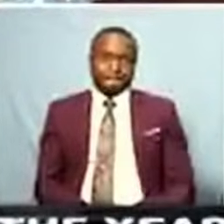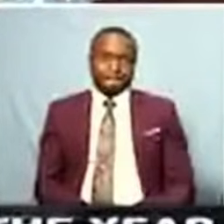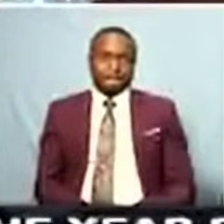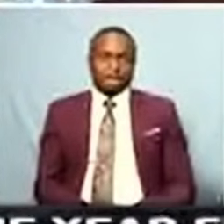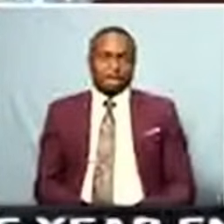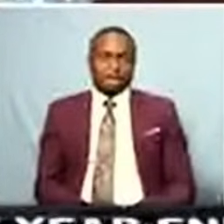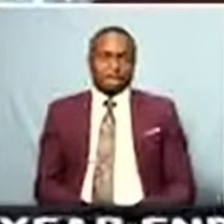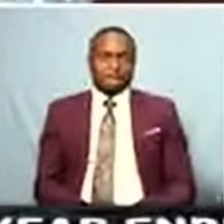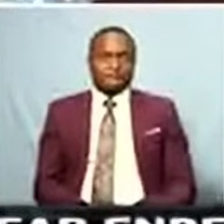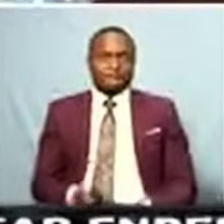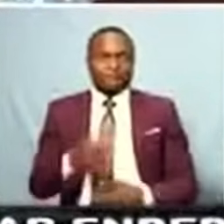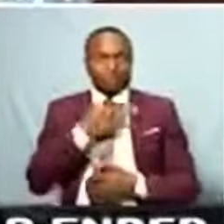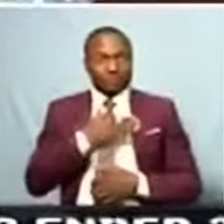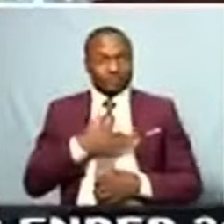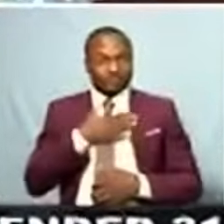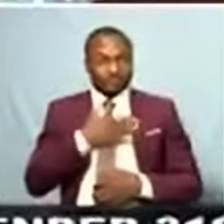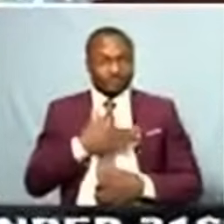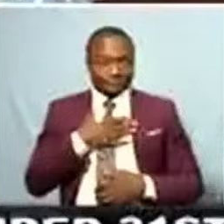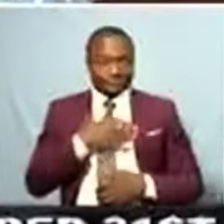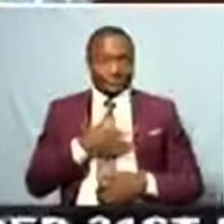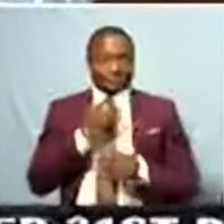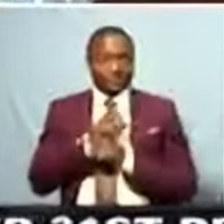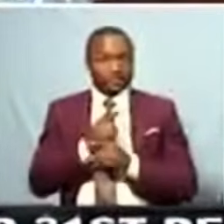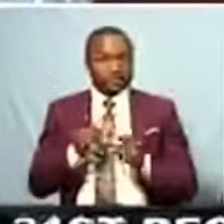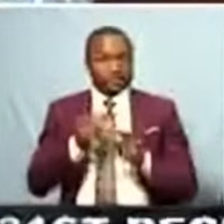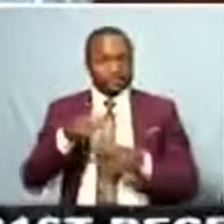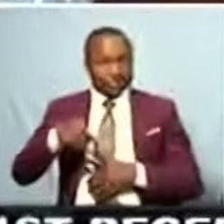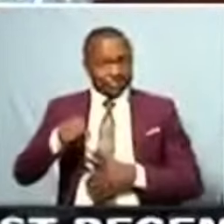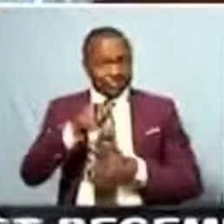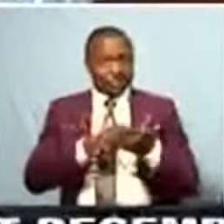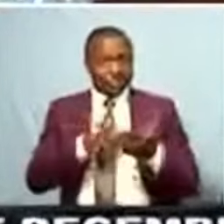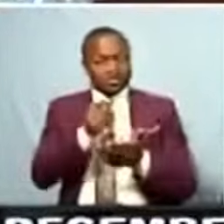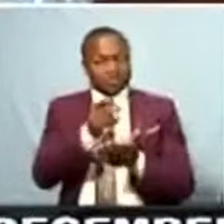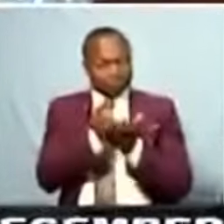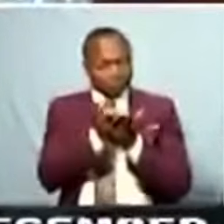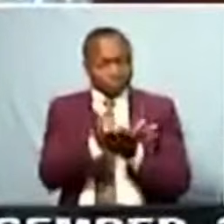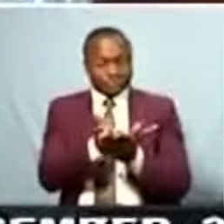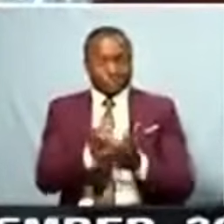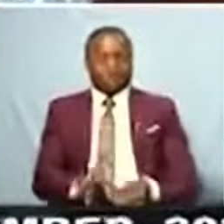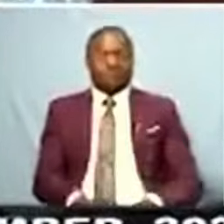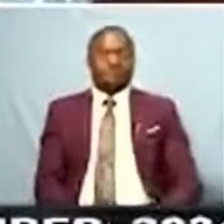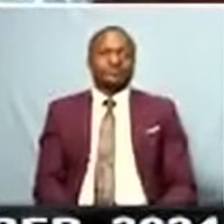So please just be consistent with what you're submitting.